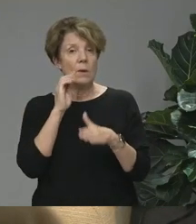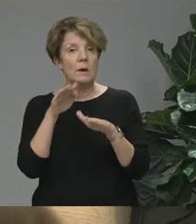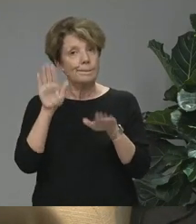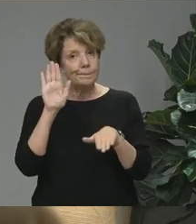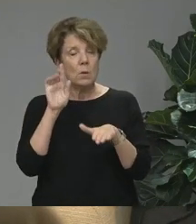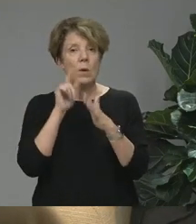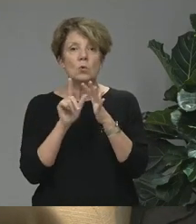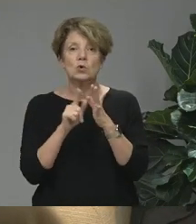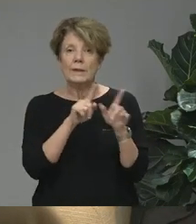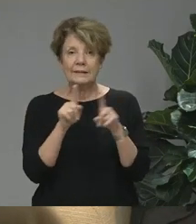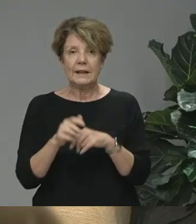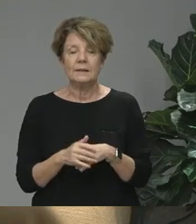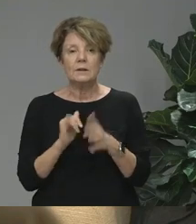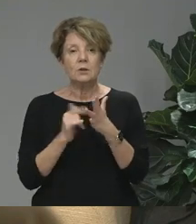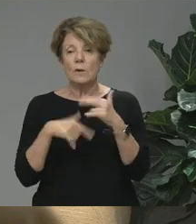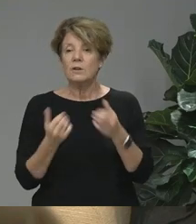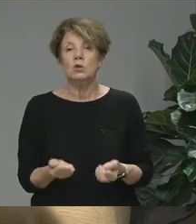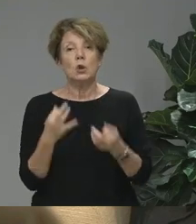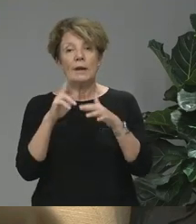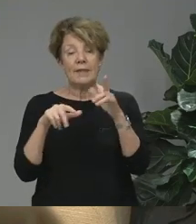things. So the absence at the federal level